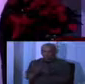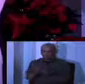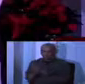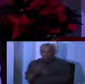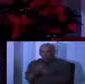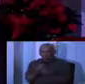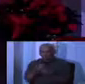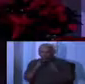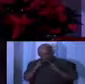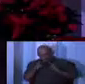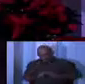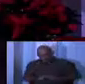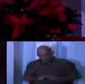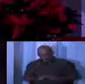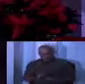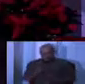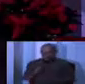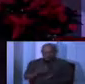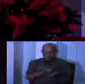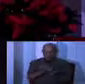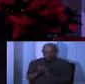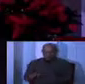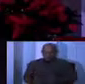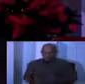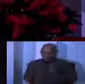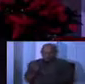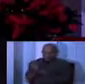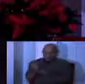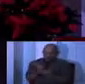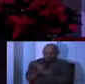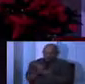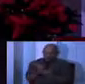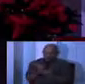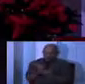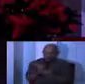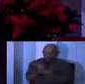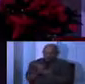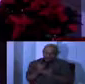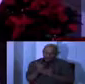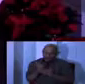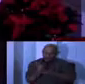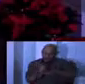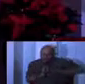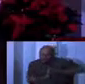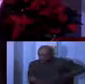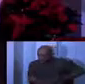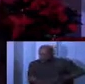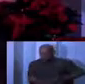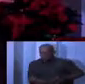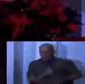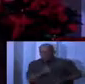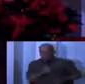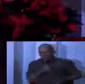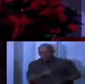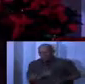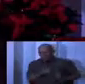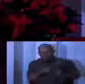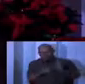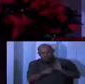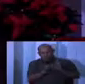to examine his life. Help us to shed ourselves of the dogmas that so often separate